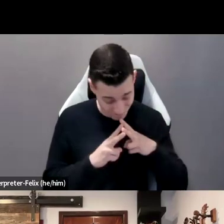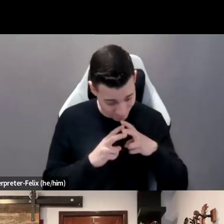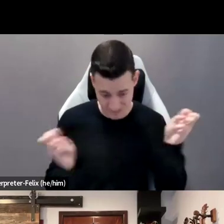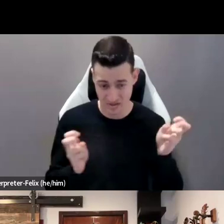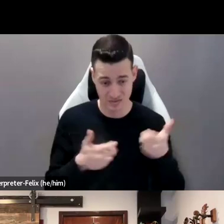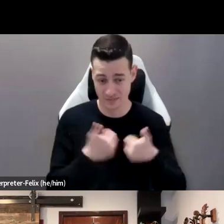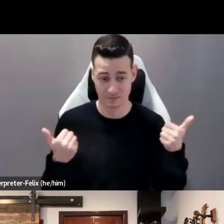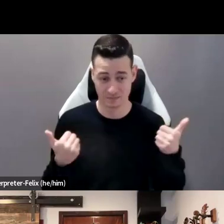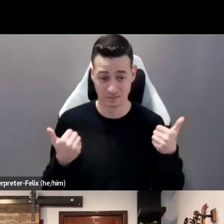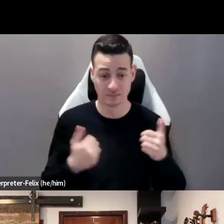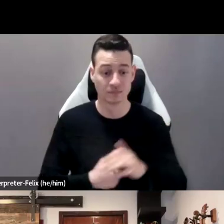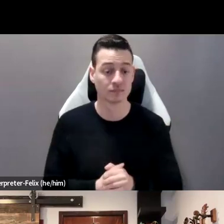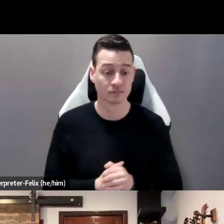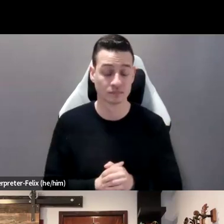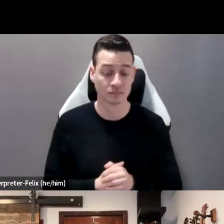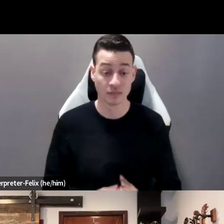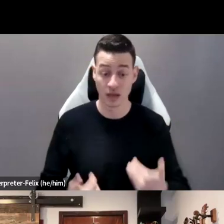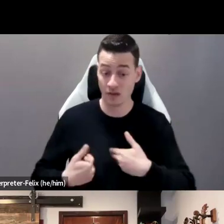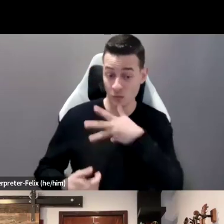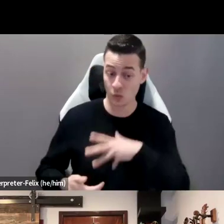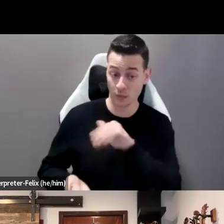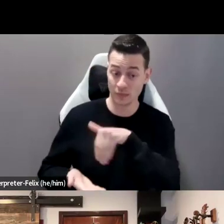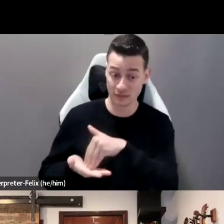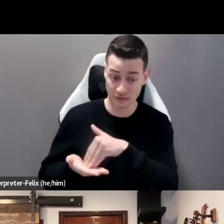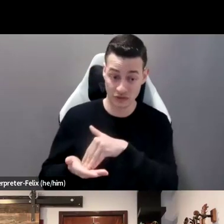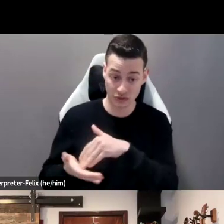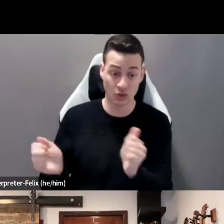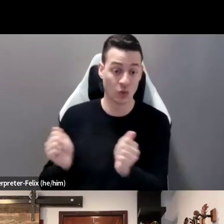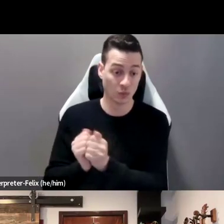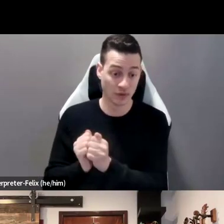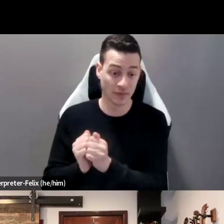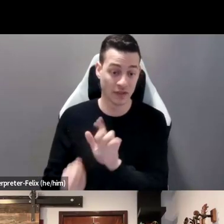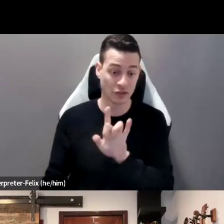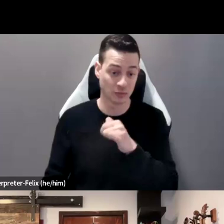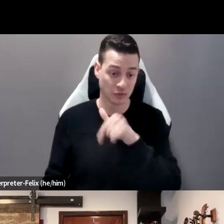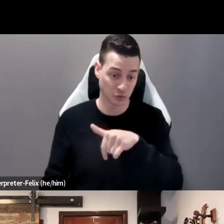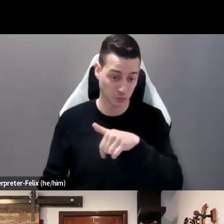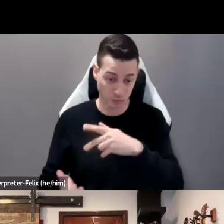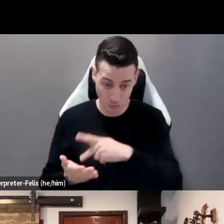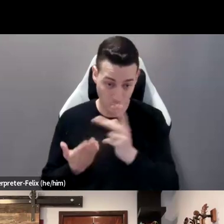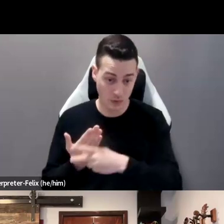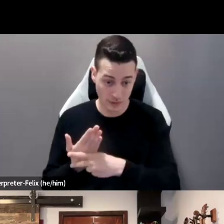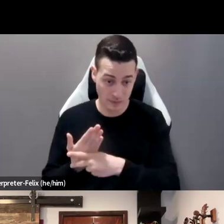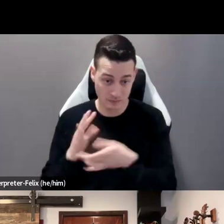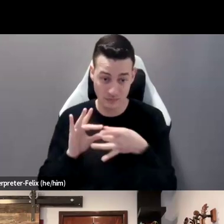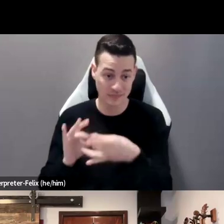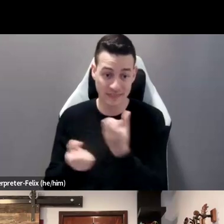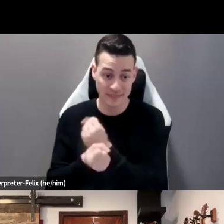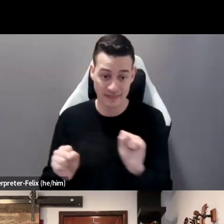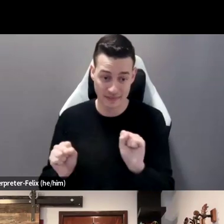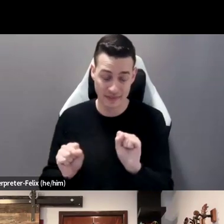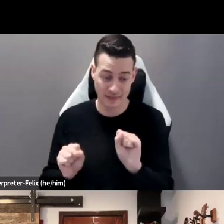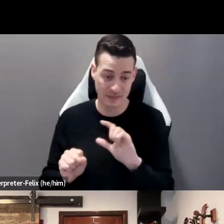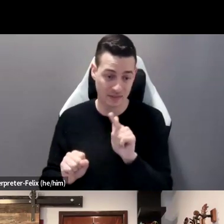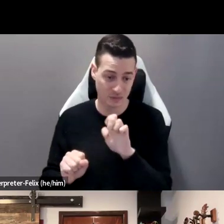houses the LGBTQ programming and is tied to the Safe Zone. And then we have a wellness center that's focused on mental health. And